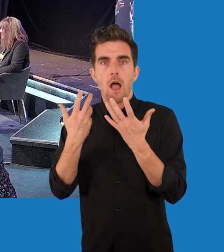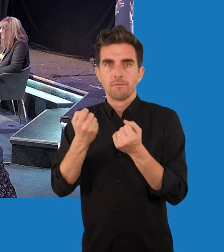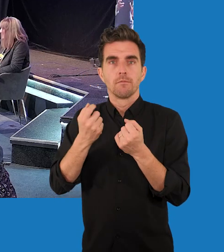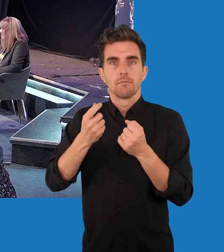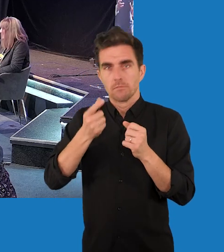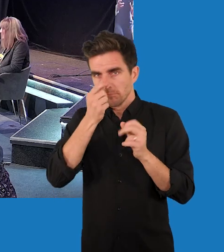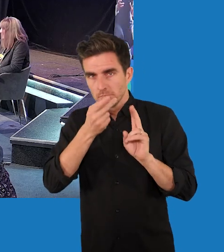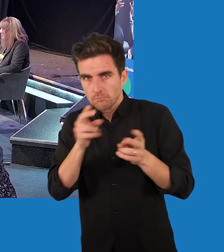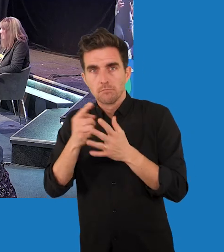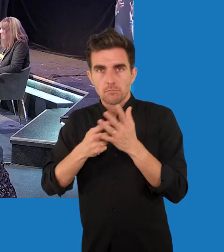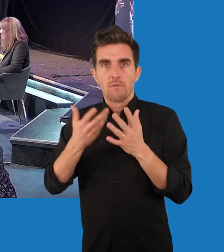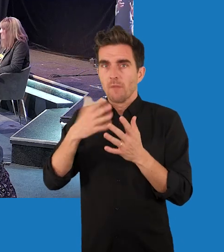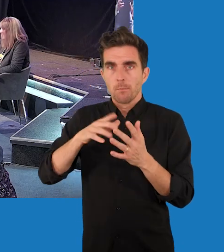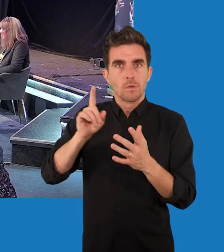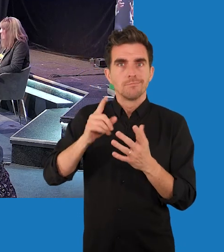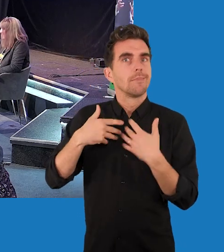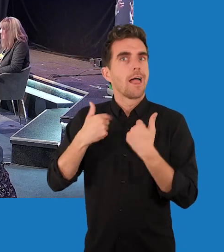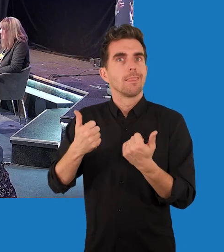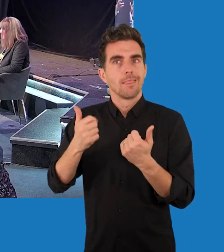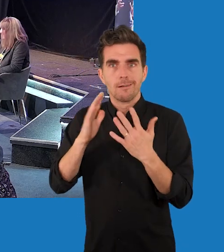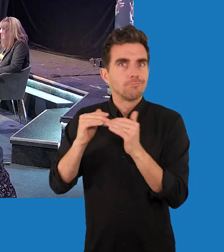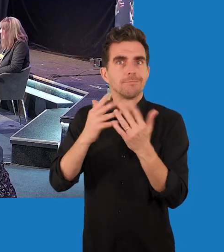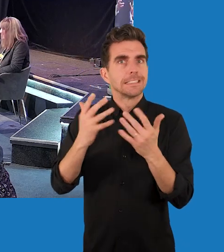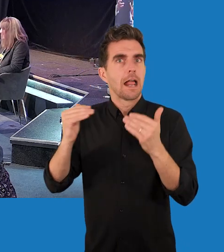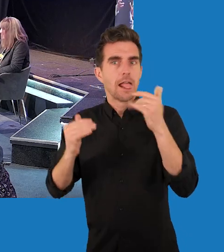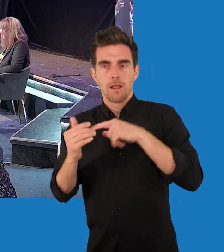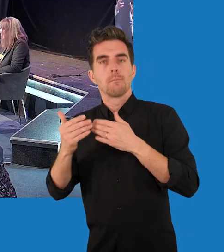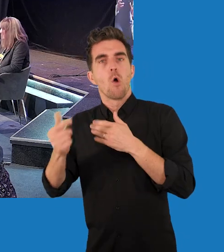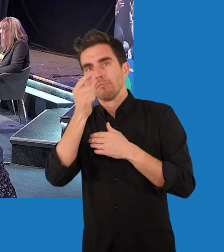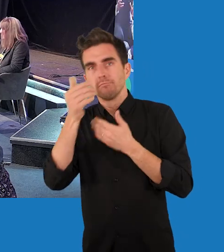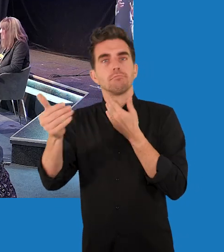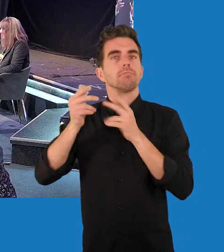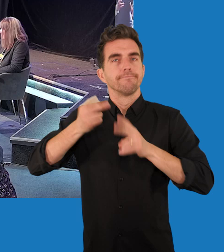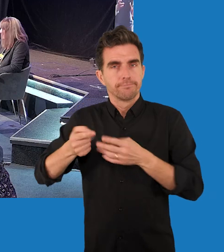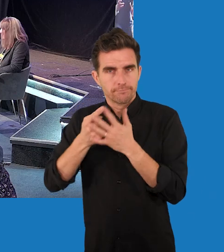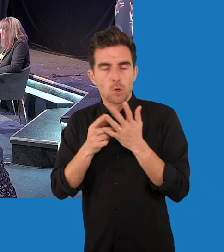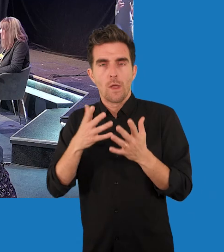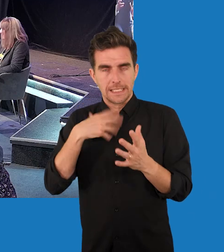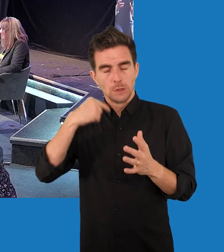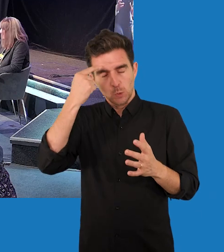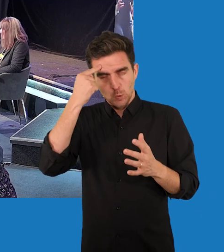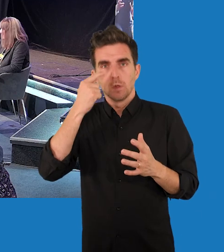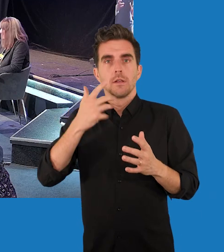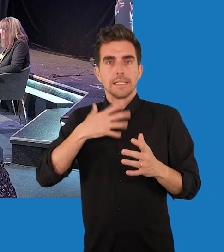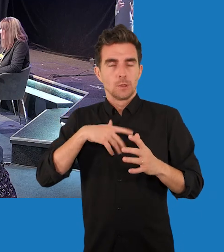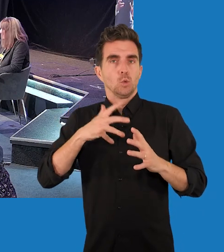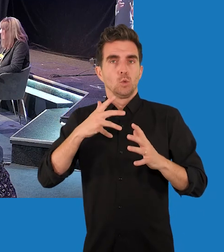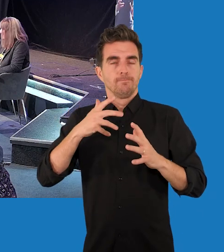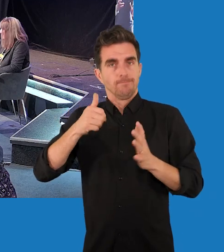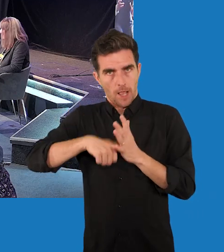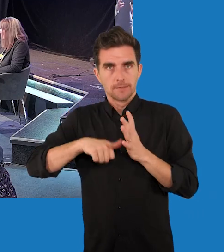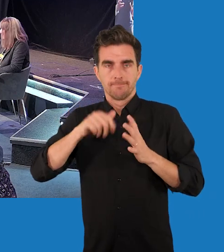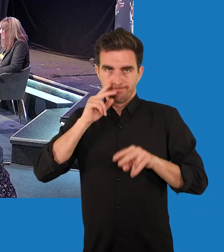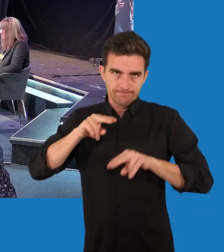illnesses, comorbidity, all the things that make up health inequalities. And the thing that people, and you've